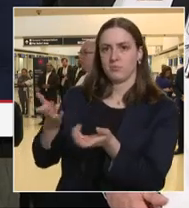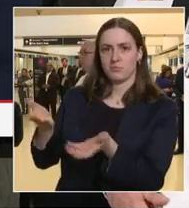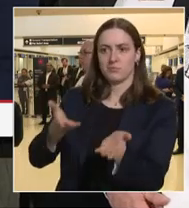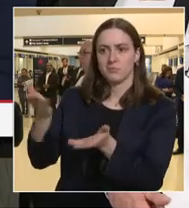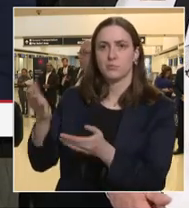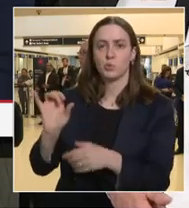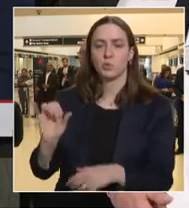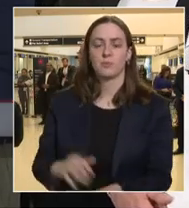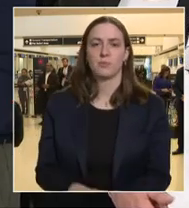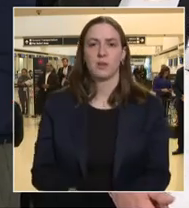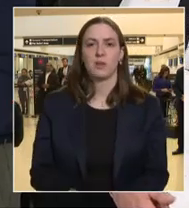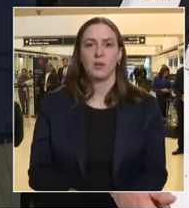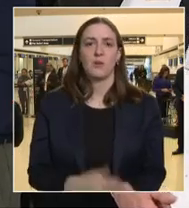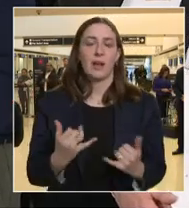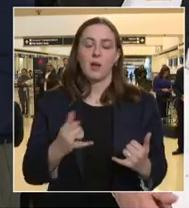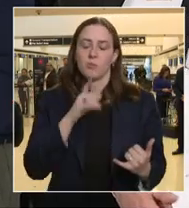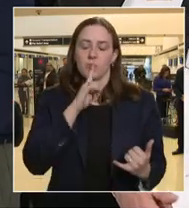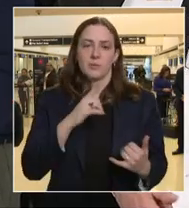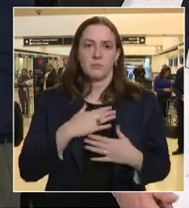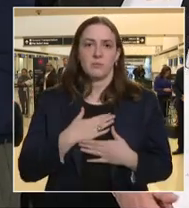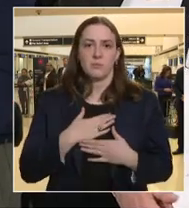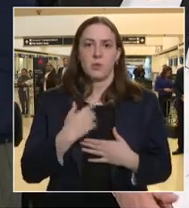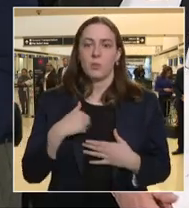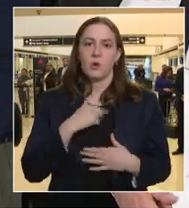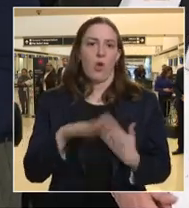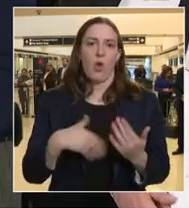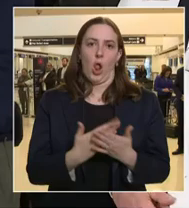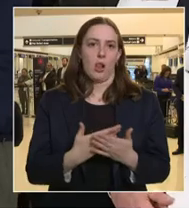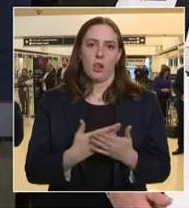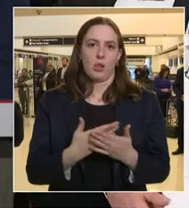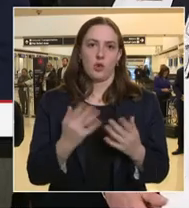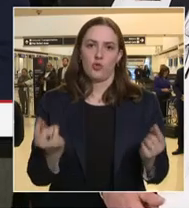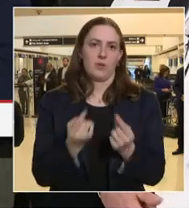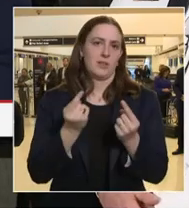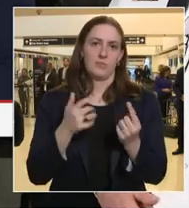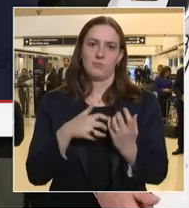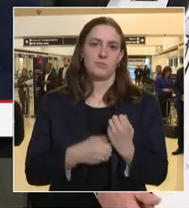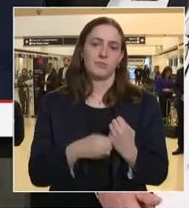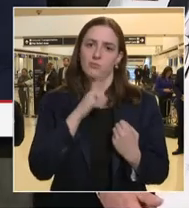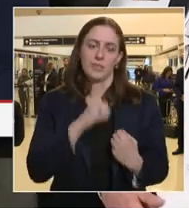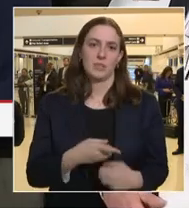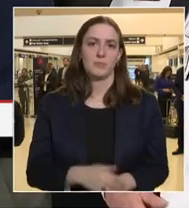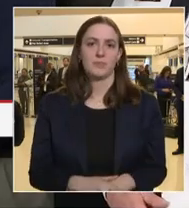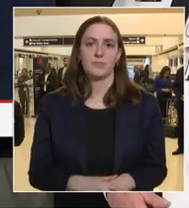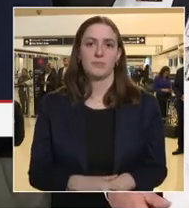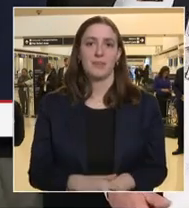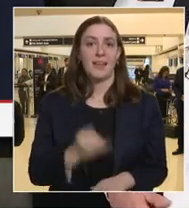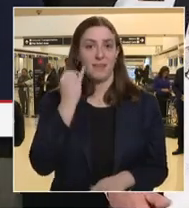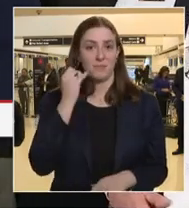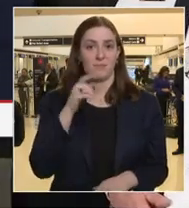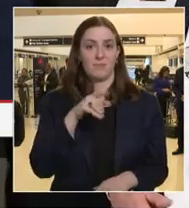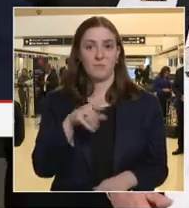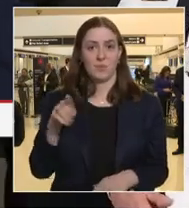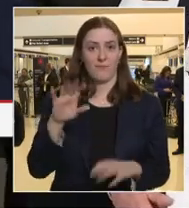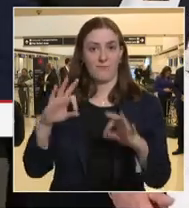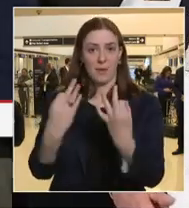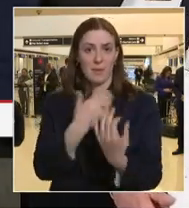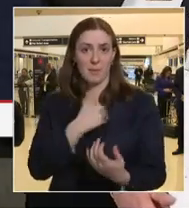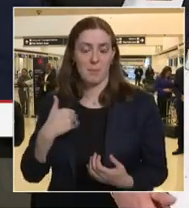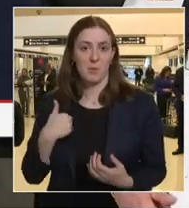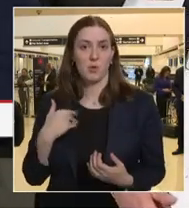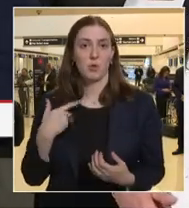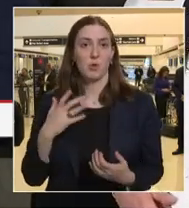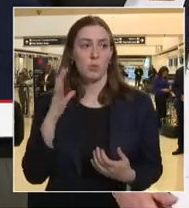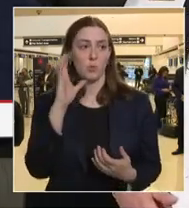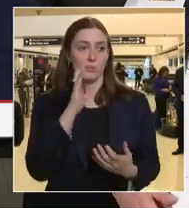We are all hurting incredibly. We urge any family and friends looking for information about their loved ones to call our designated